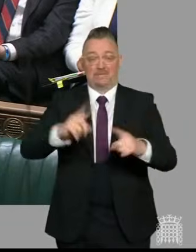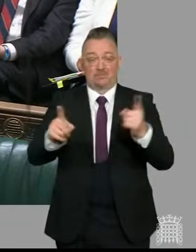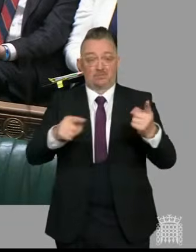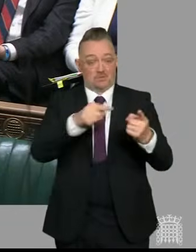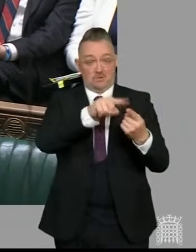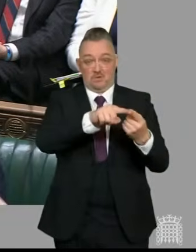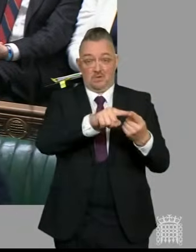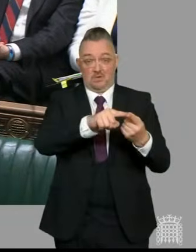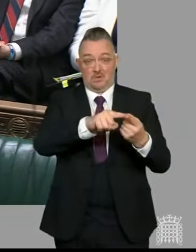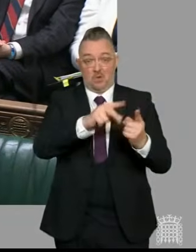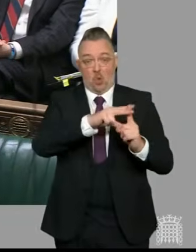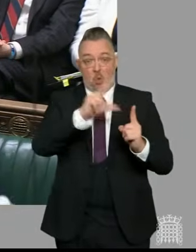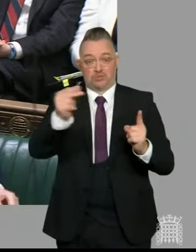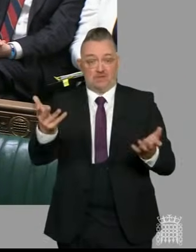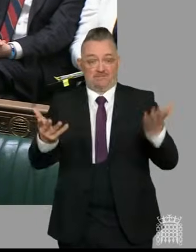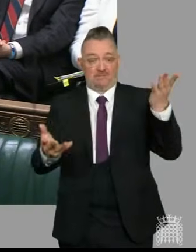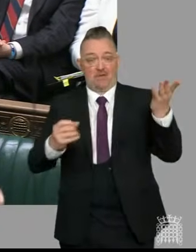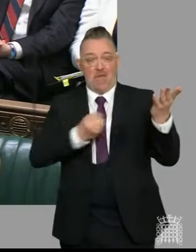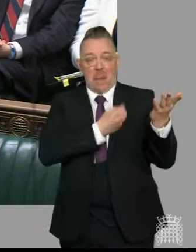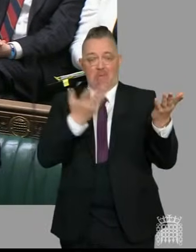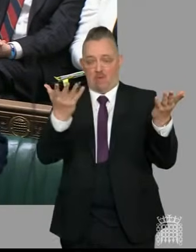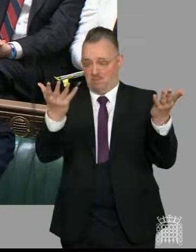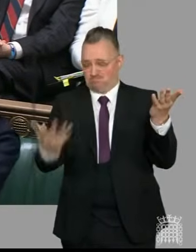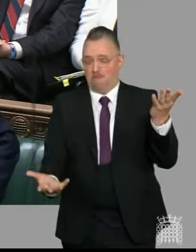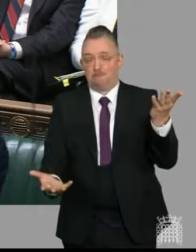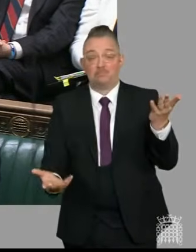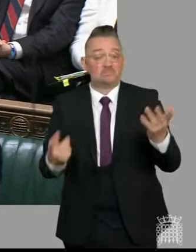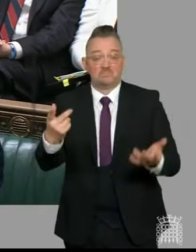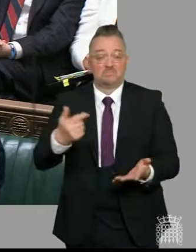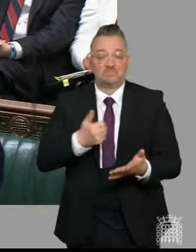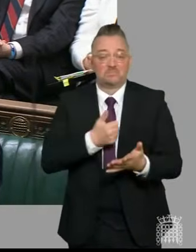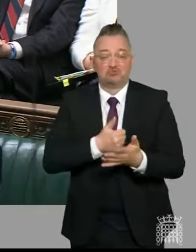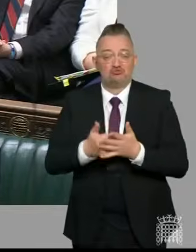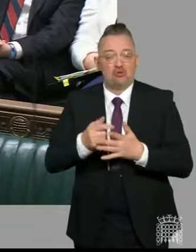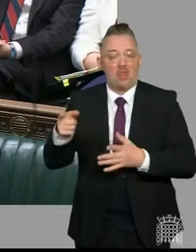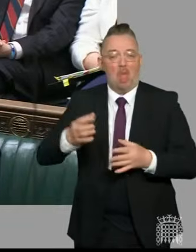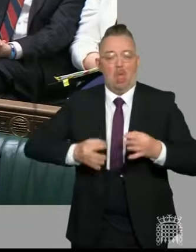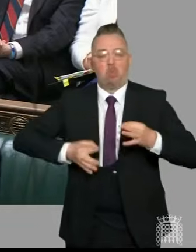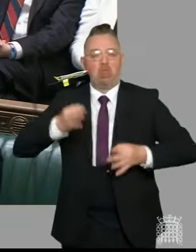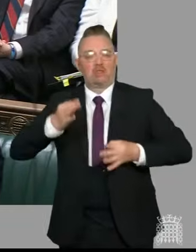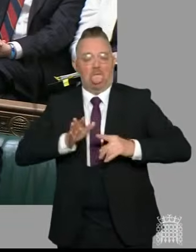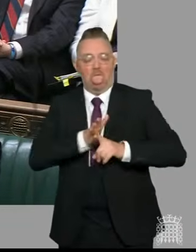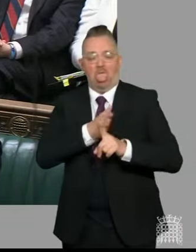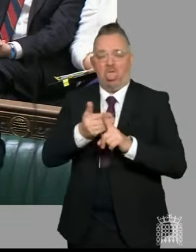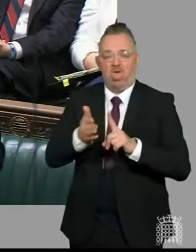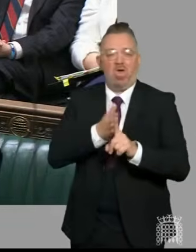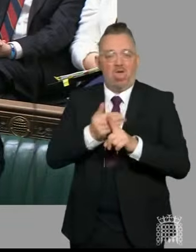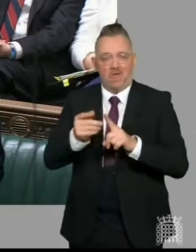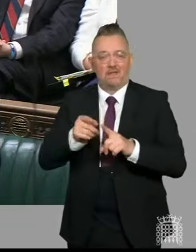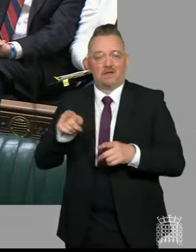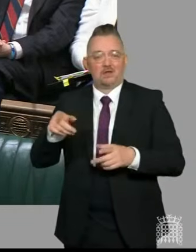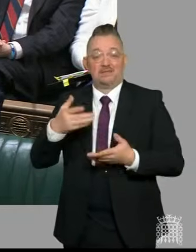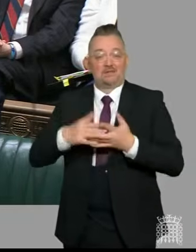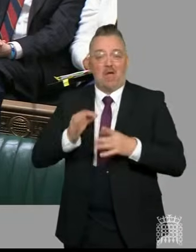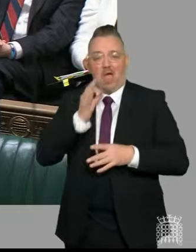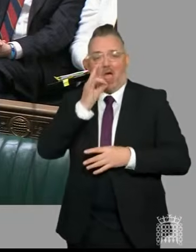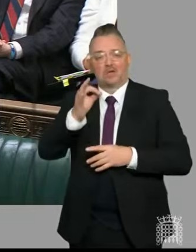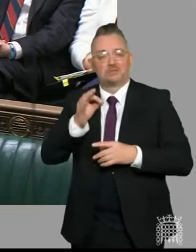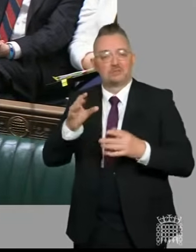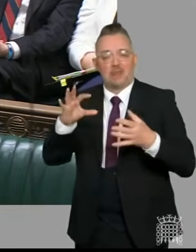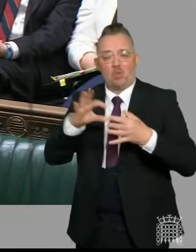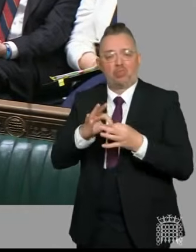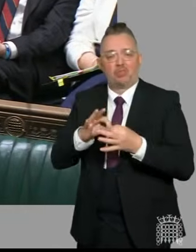usual political opportunism from her, failing to ask about the issues that really matter. If you want more